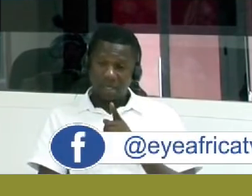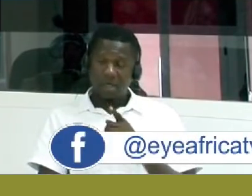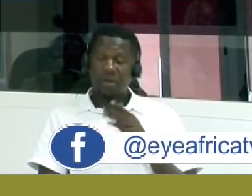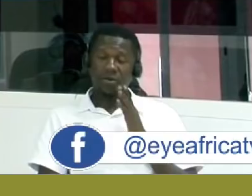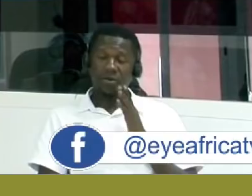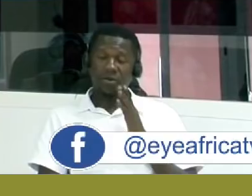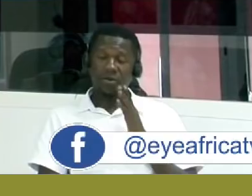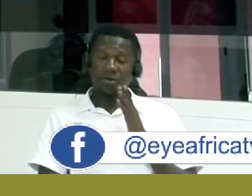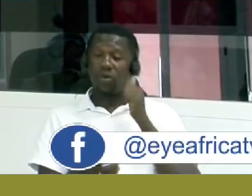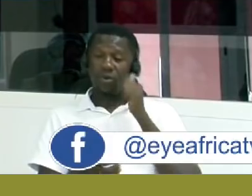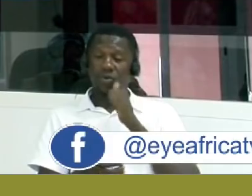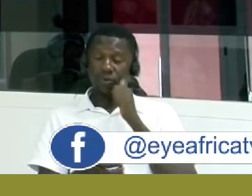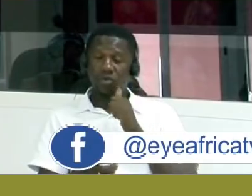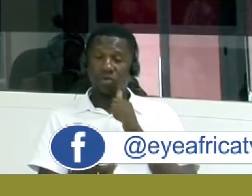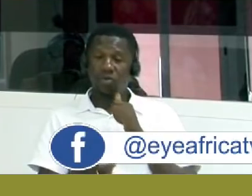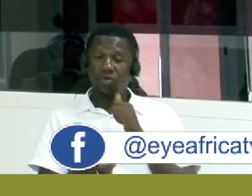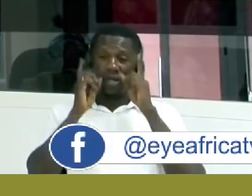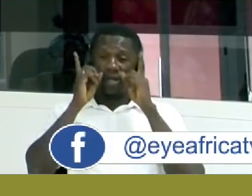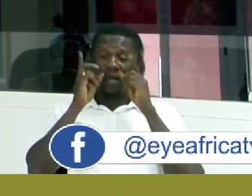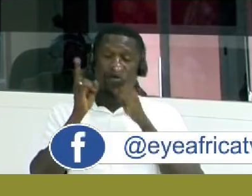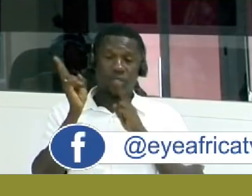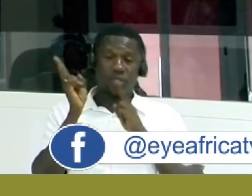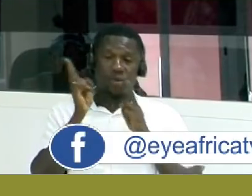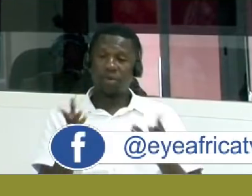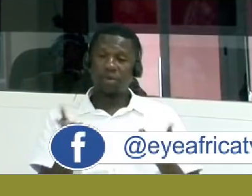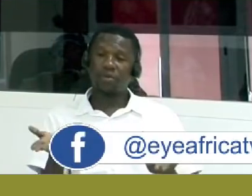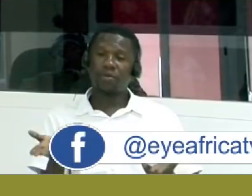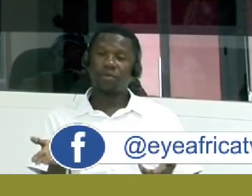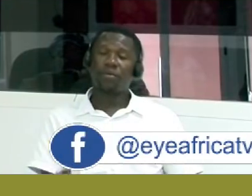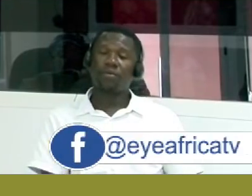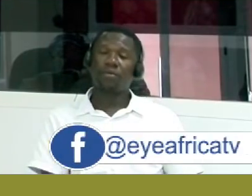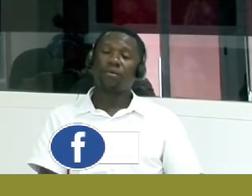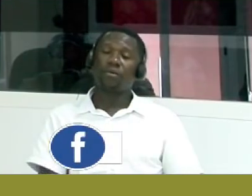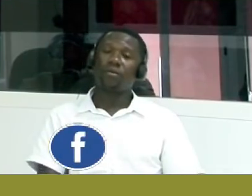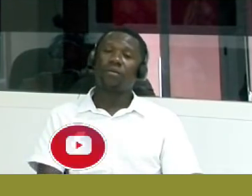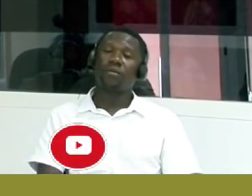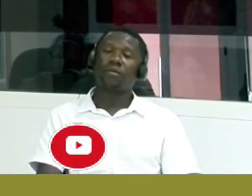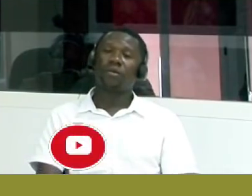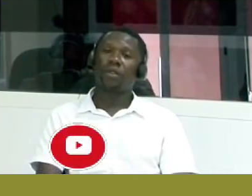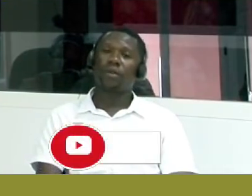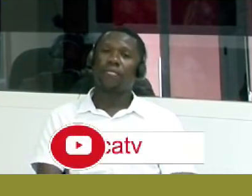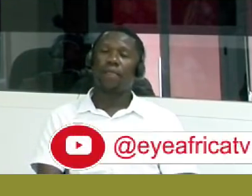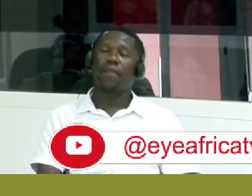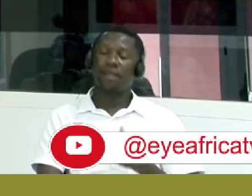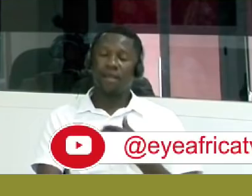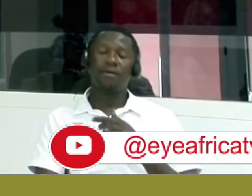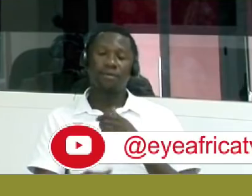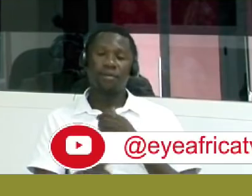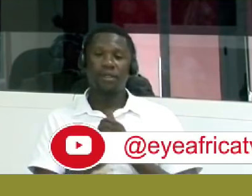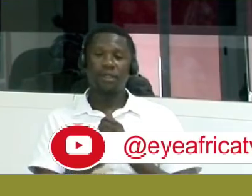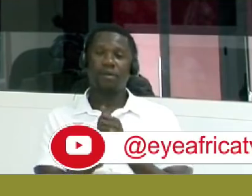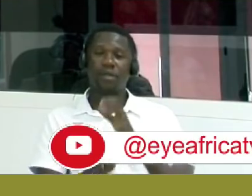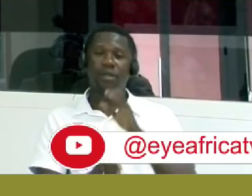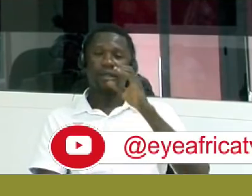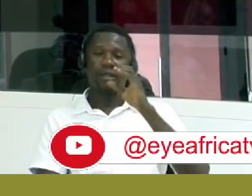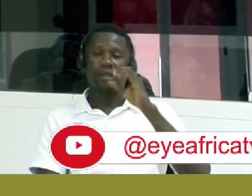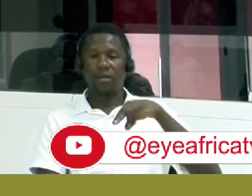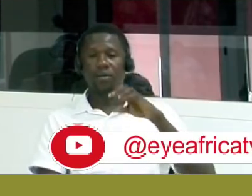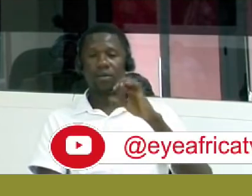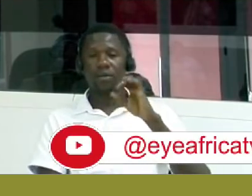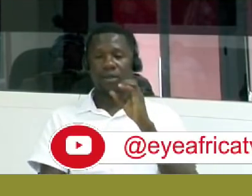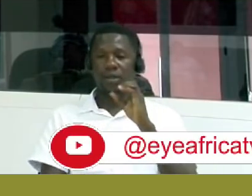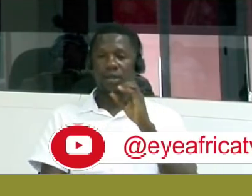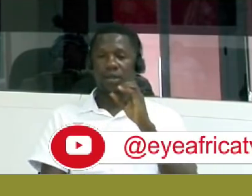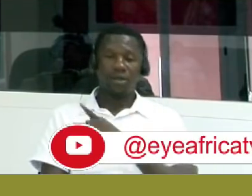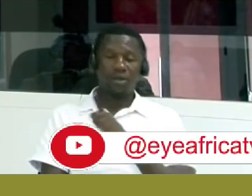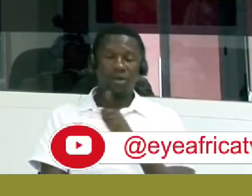The people I am asking are my officers, my deputy, my commissioner operations, my CMC. They are not the ones who